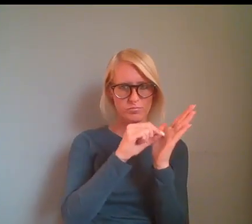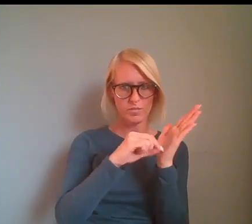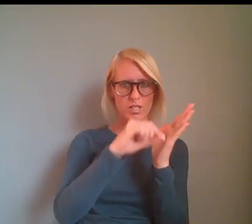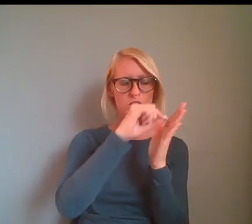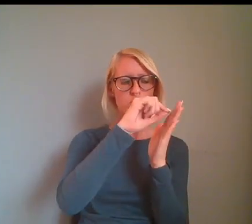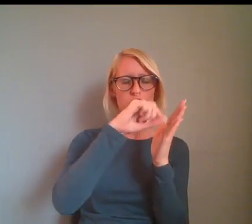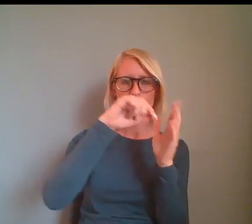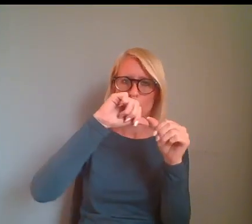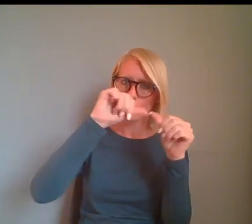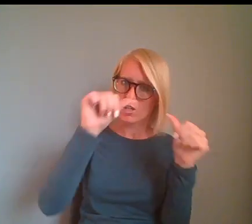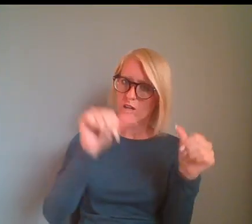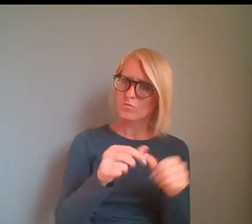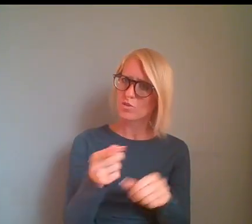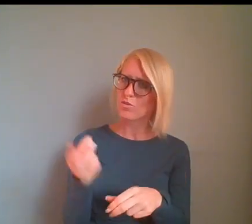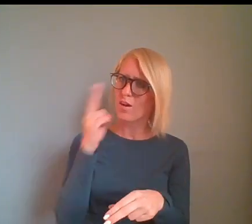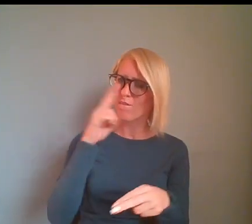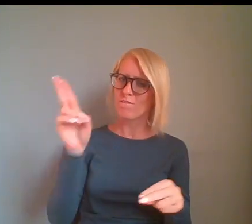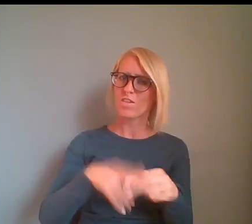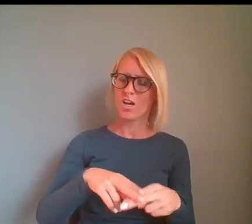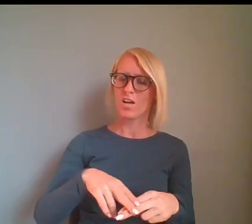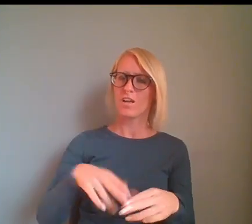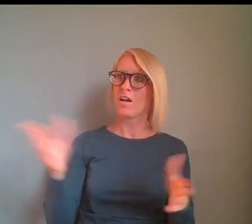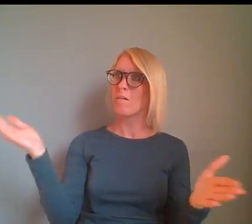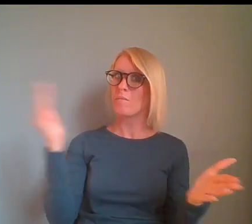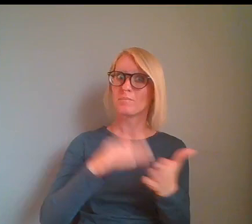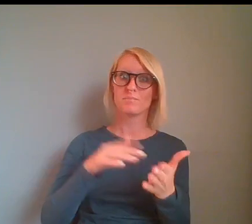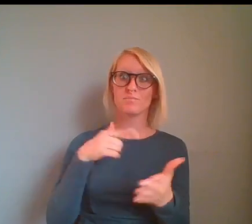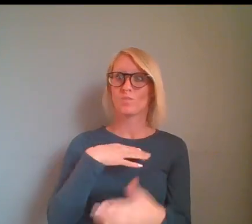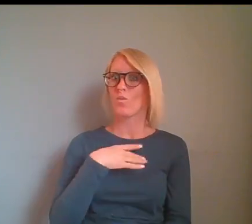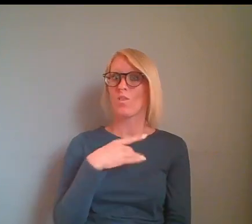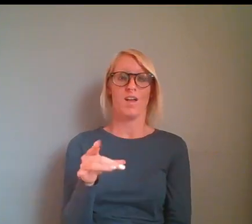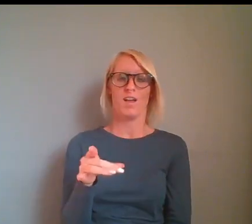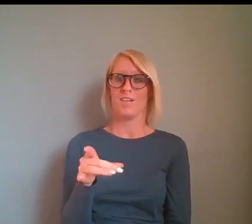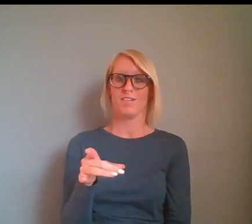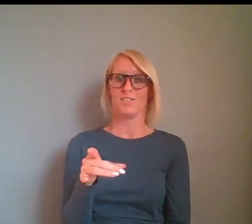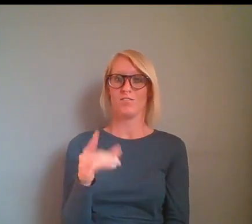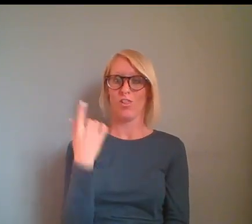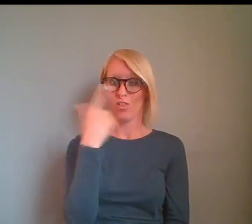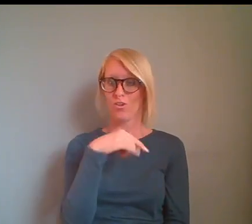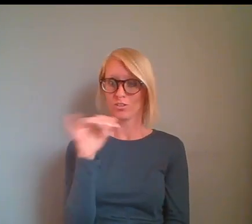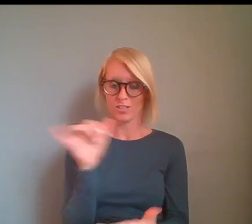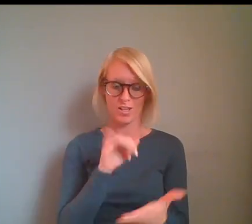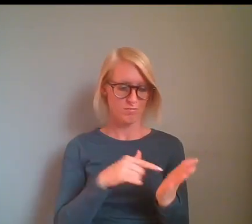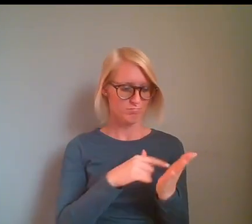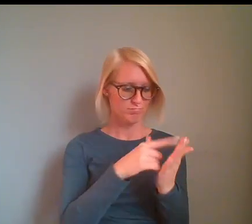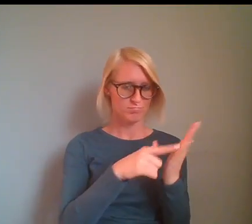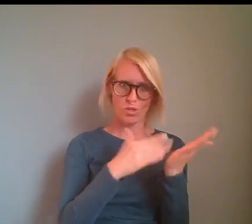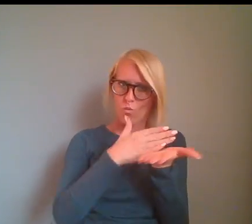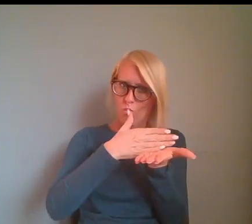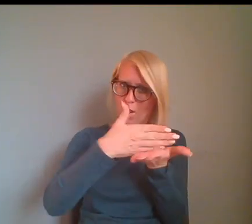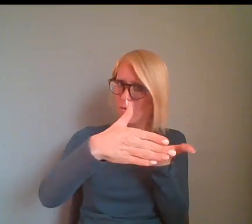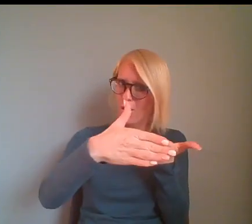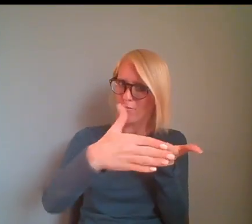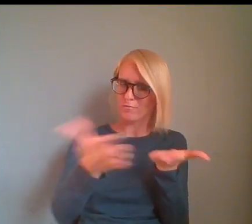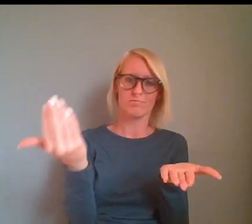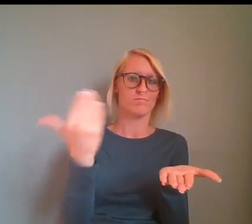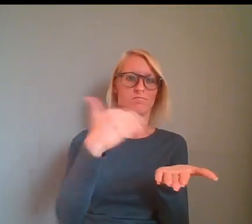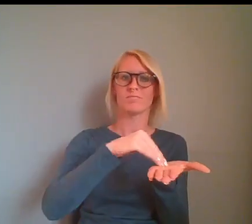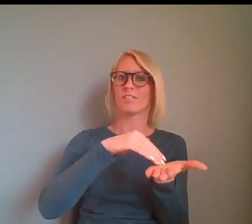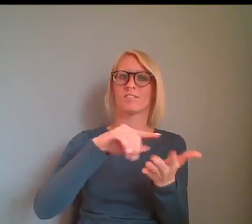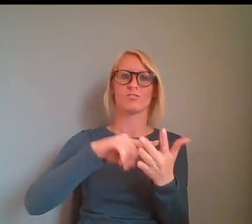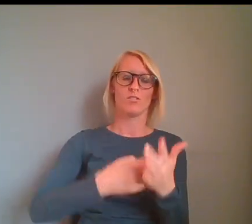So you guys will have fun. And again, if you don't like it, you just wipe it off and start